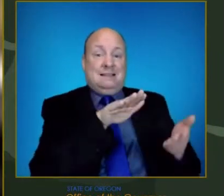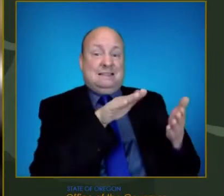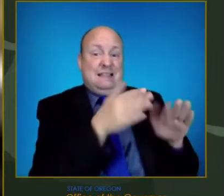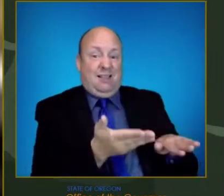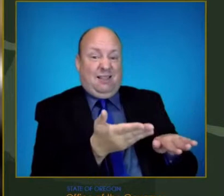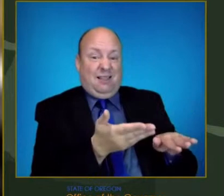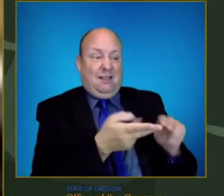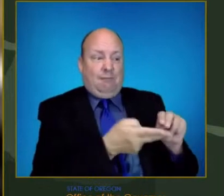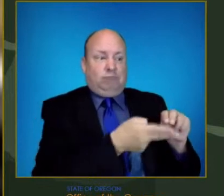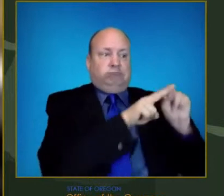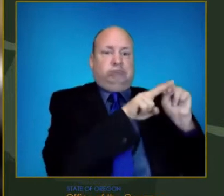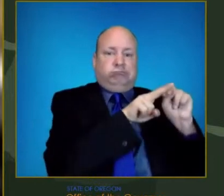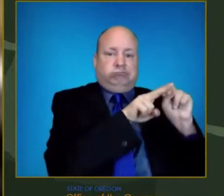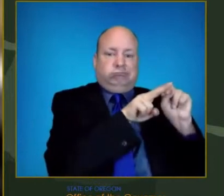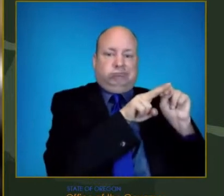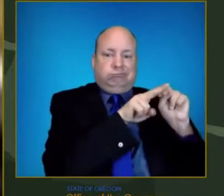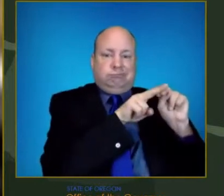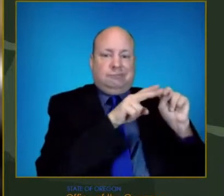to 148.